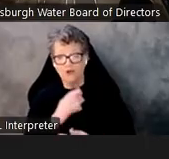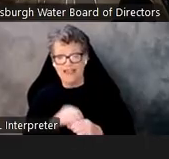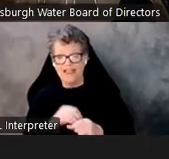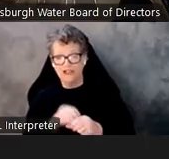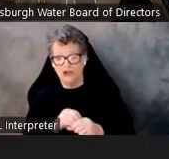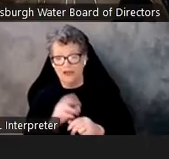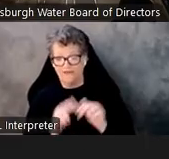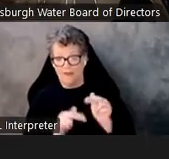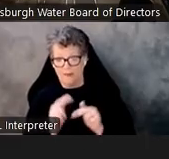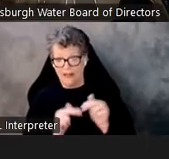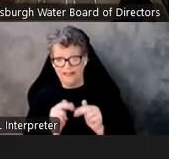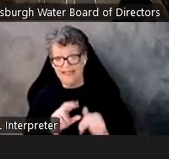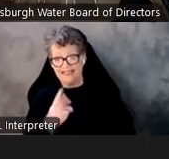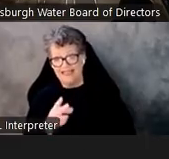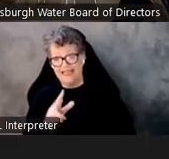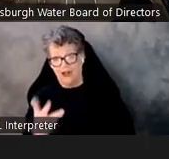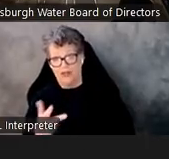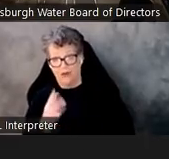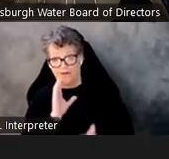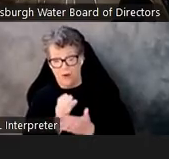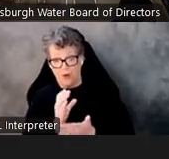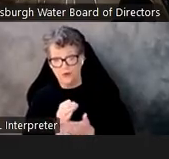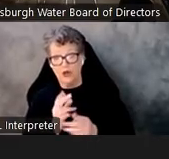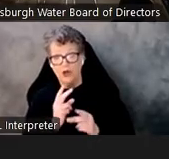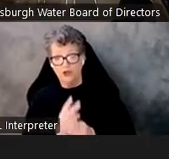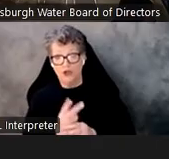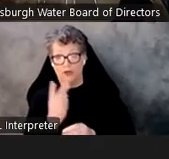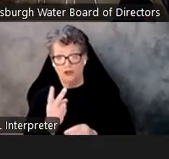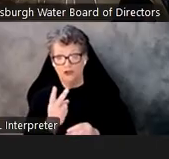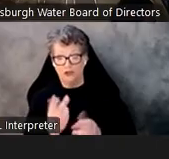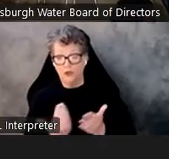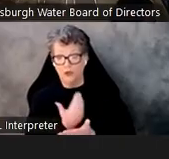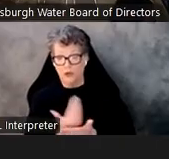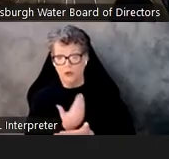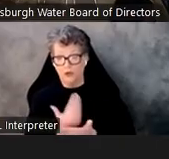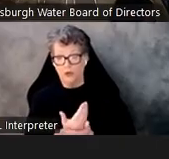the building. The second and third photos show the two new